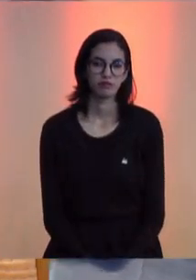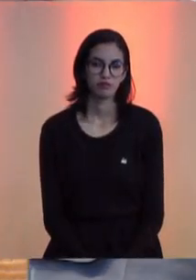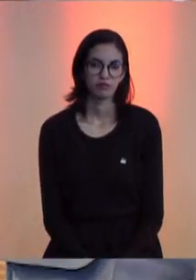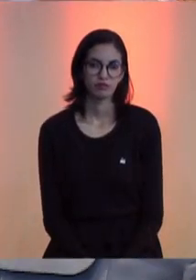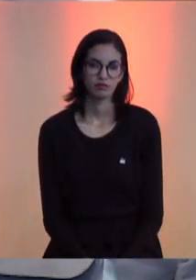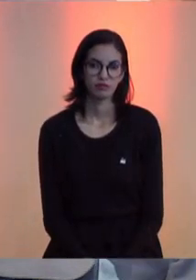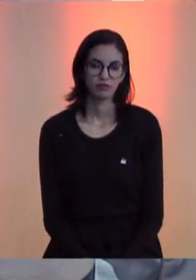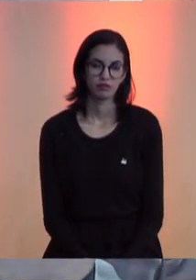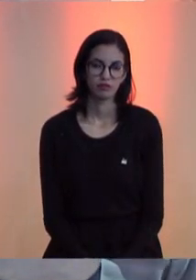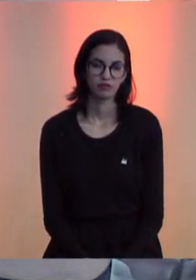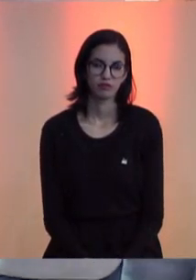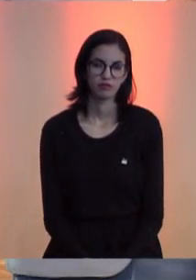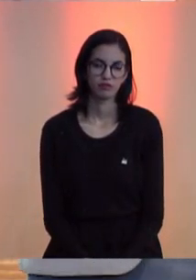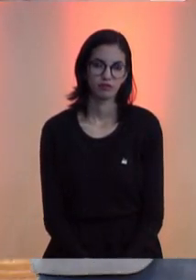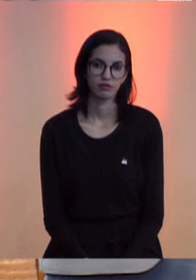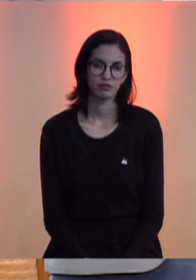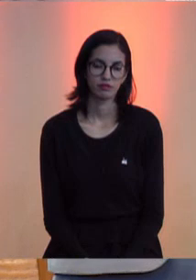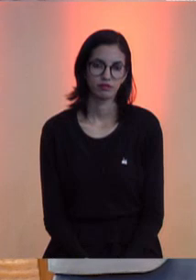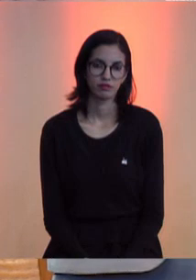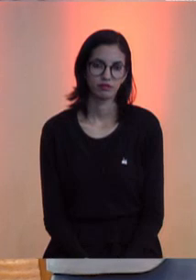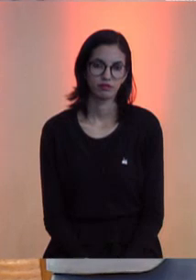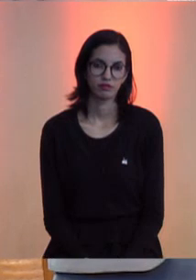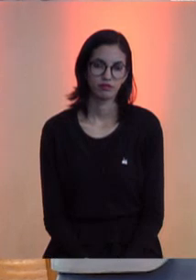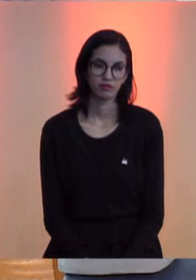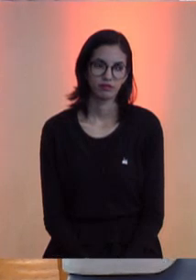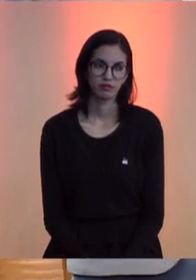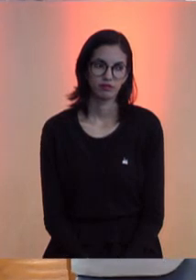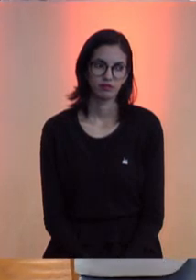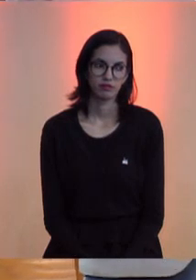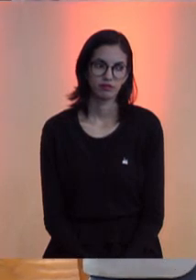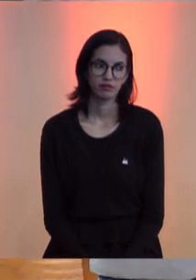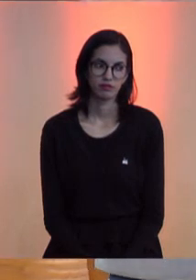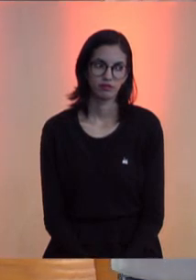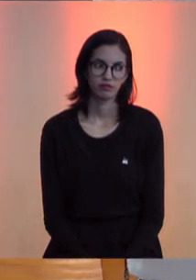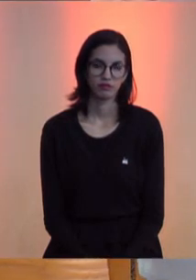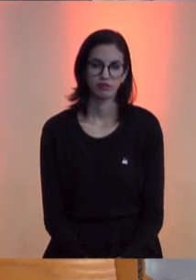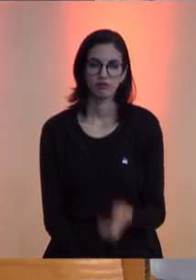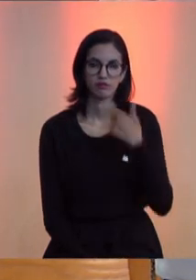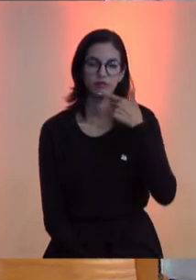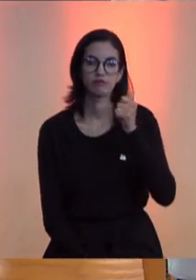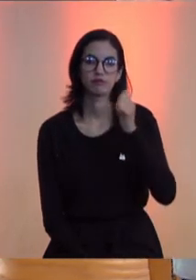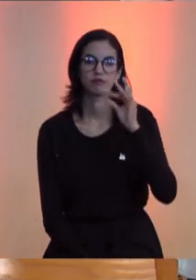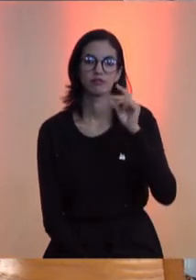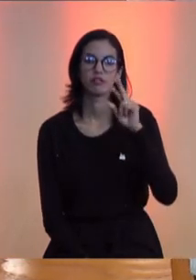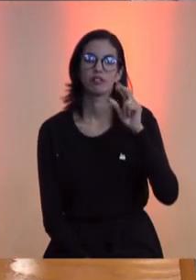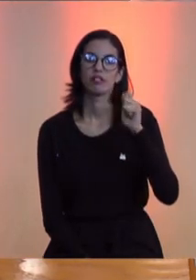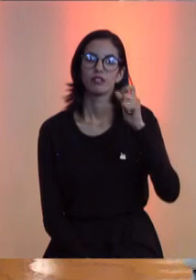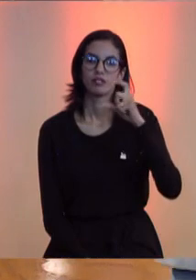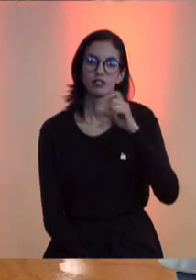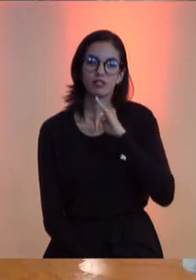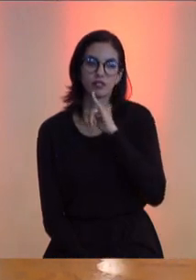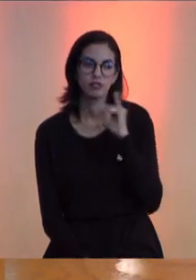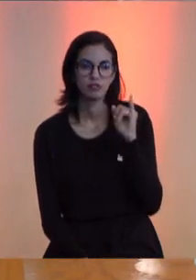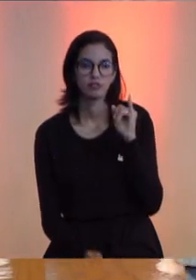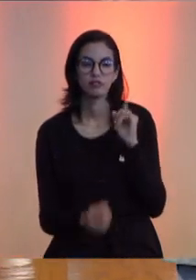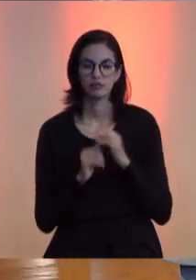vemos. Shadrach didn't say Abednego. Shadrach no dijo Abednego. Let's go and pray first. Vamos